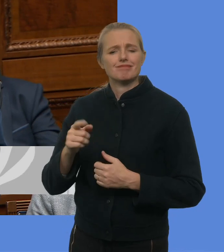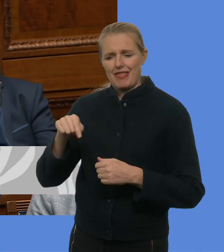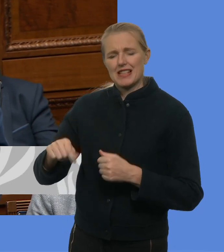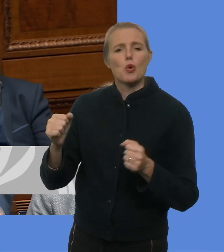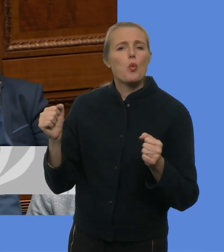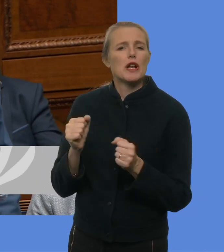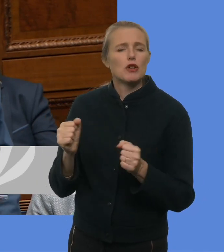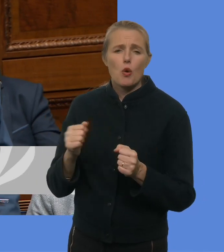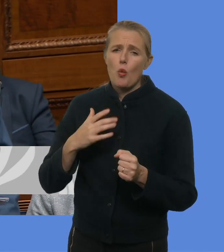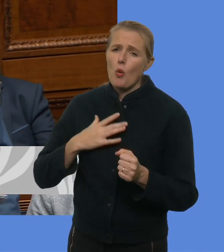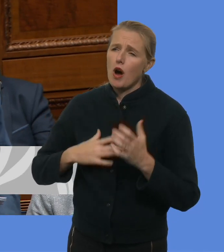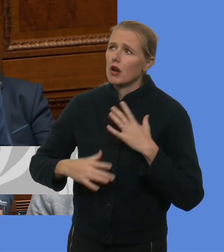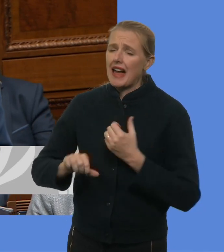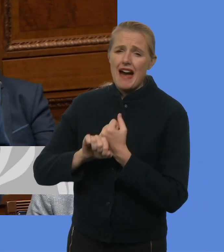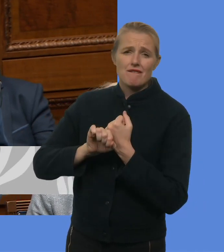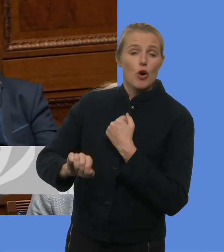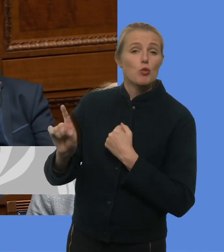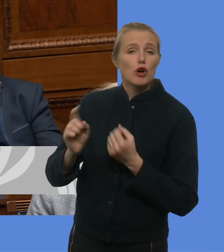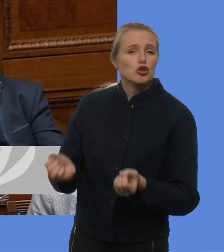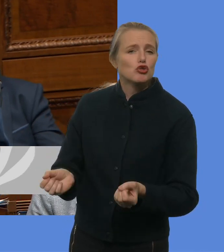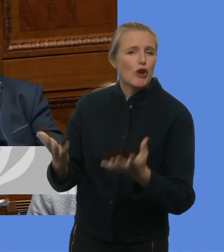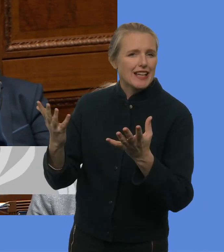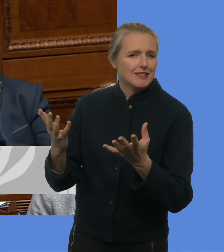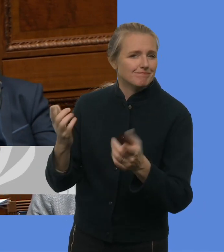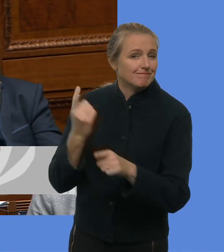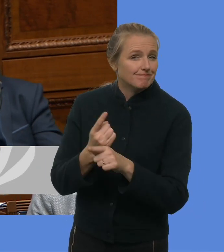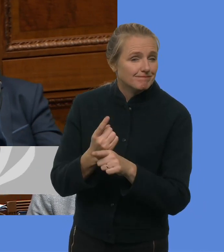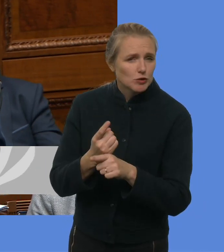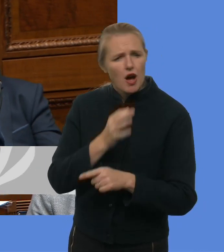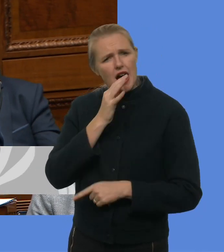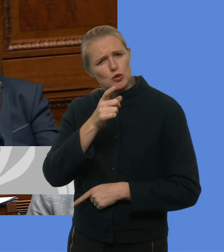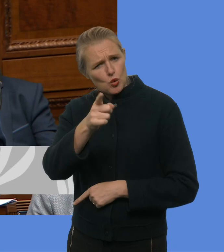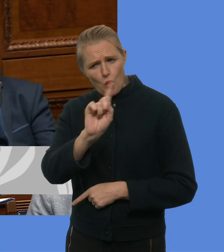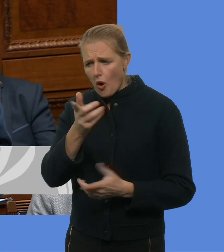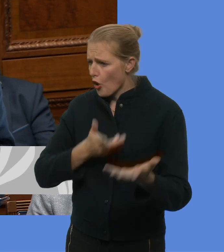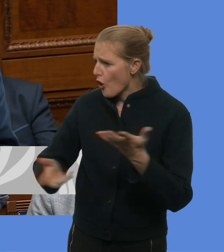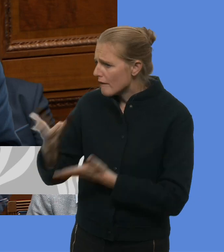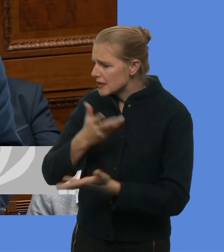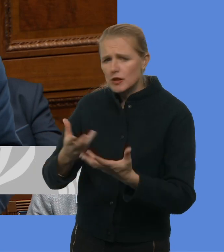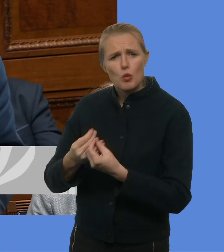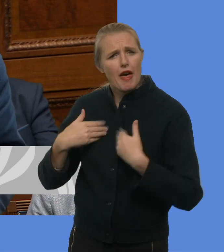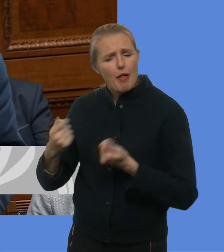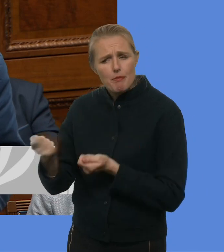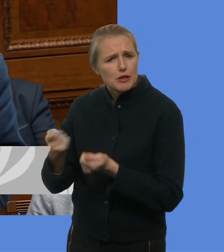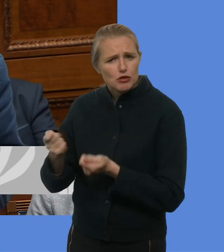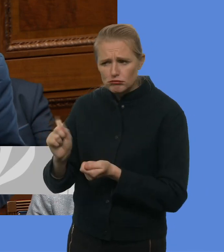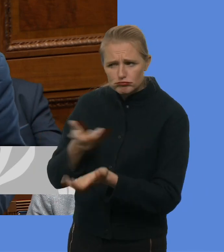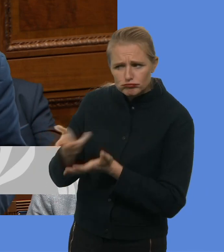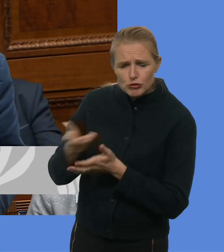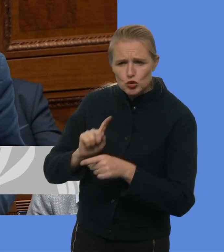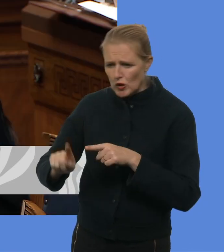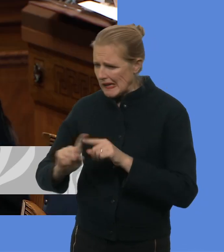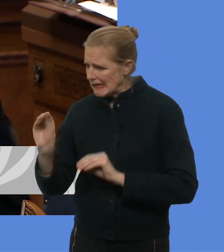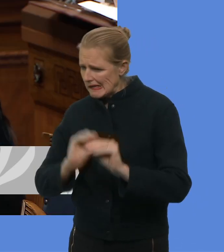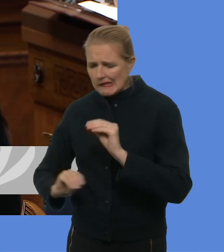winter is absolutely essential. Can she detail what conversations she's had with the Health Minister to try and find